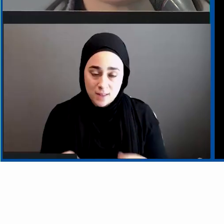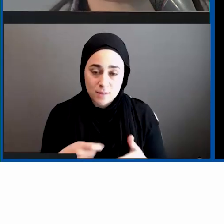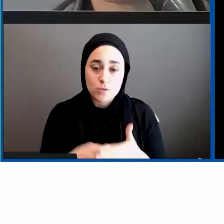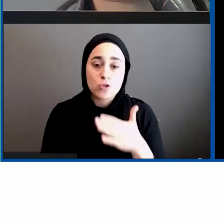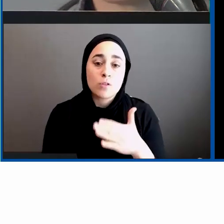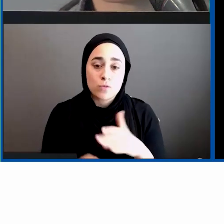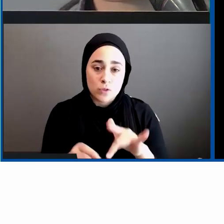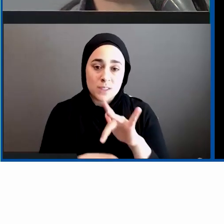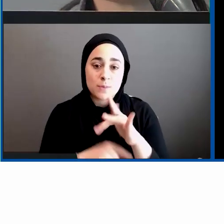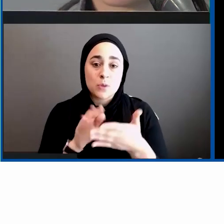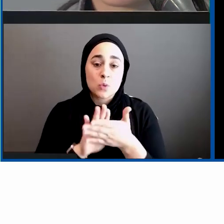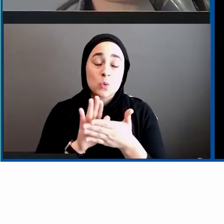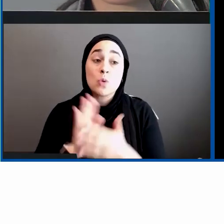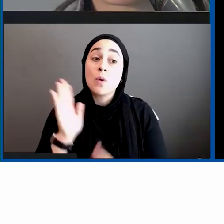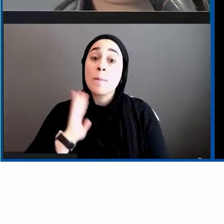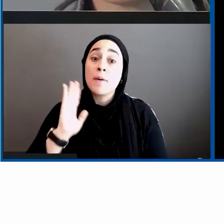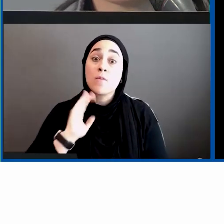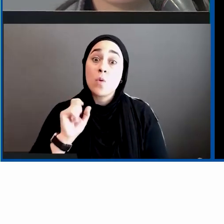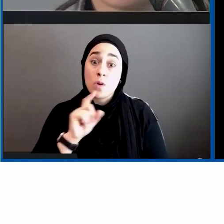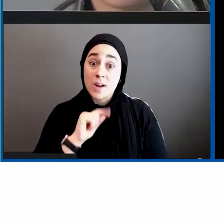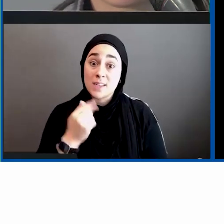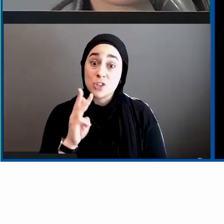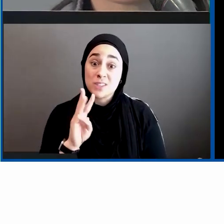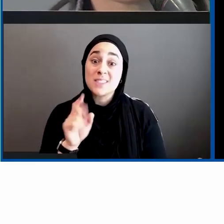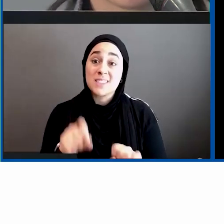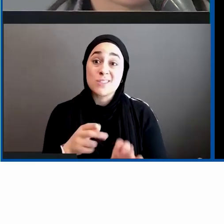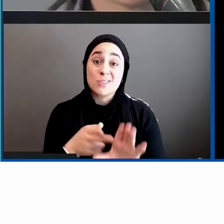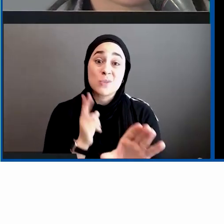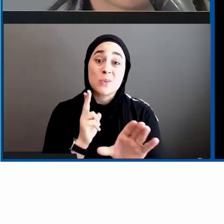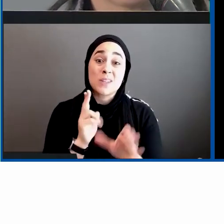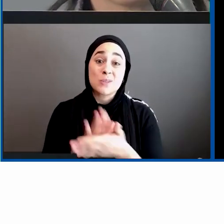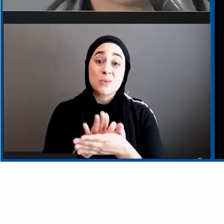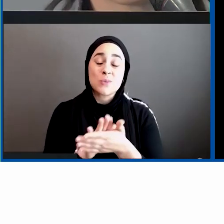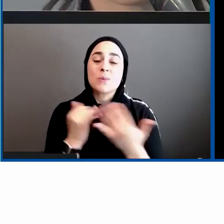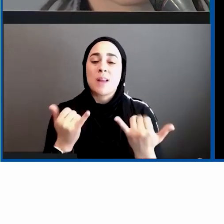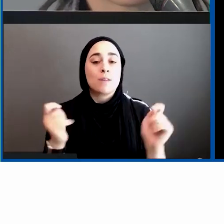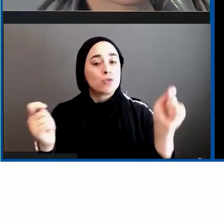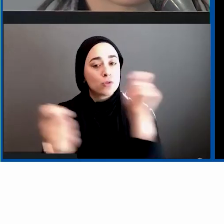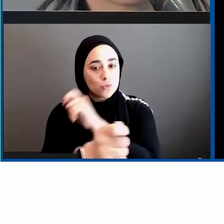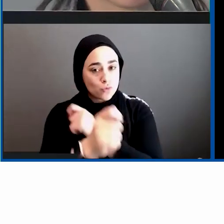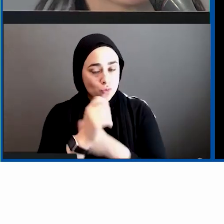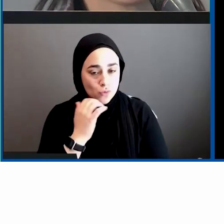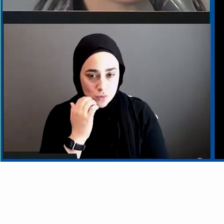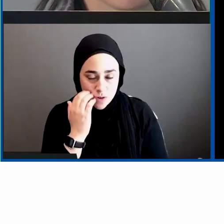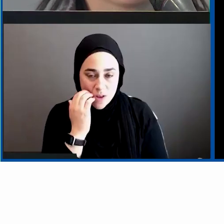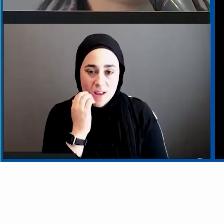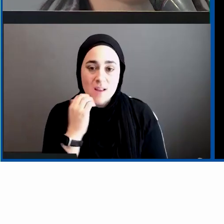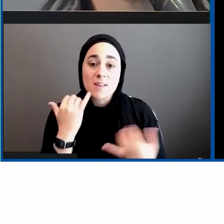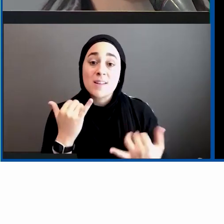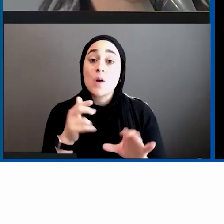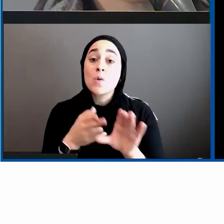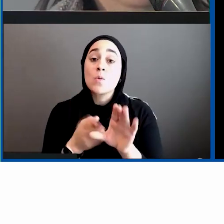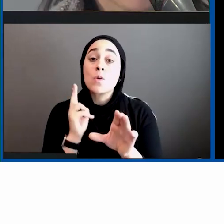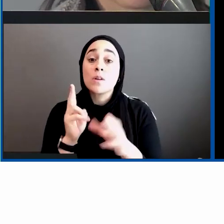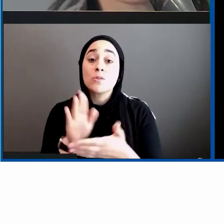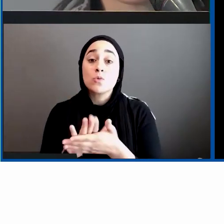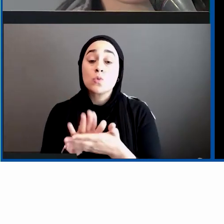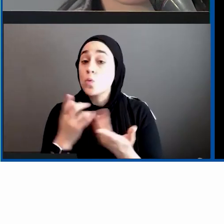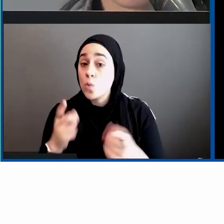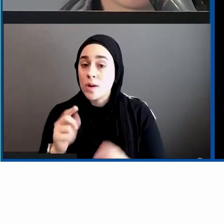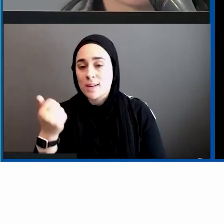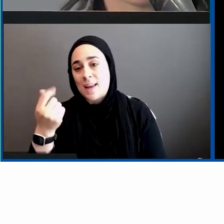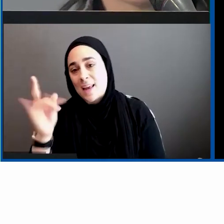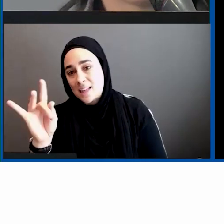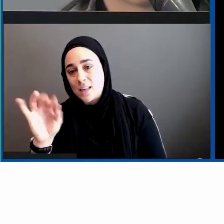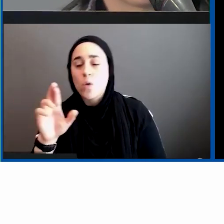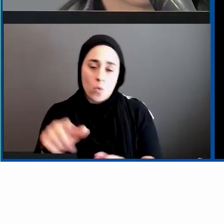So we used to be able to quit school at 16. That has changed. So it's 18 now, or if you've graduated,